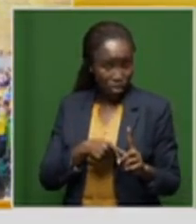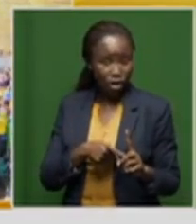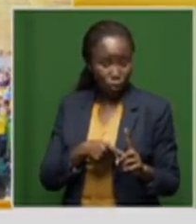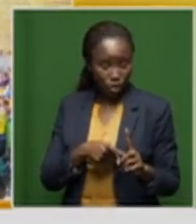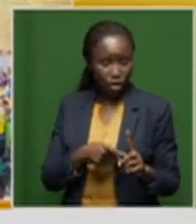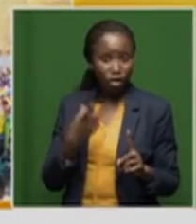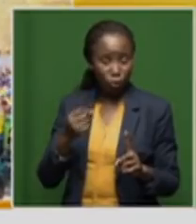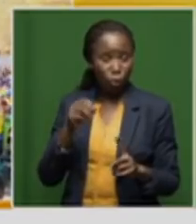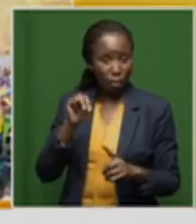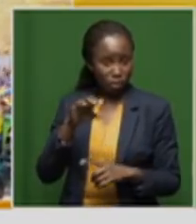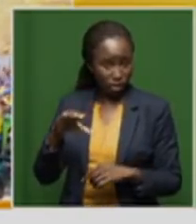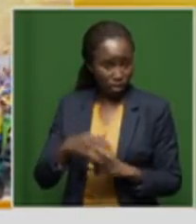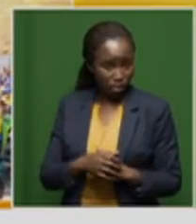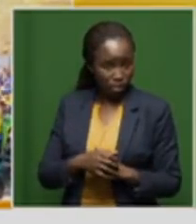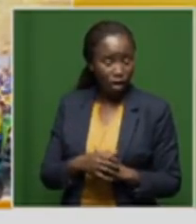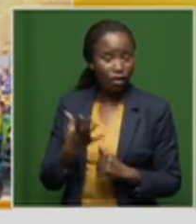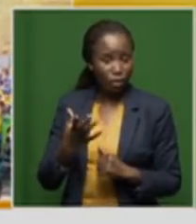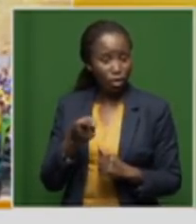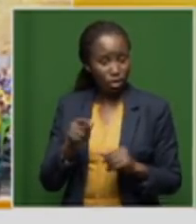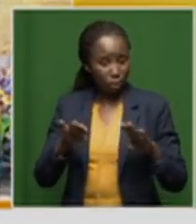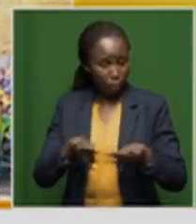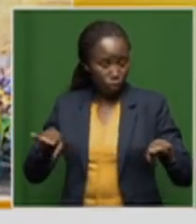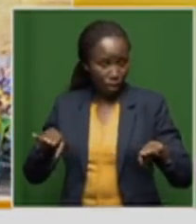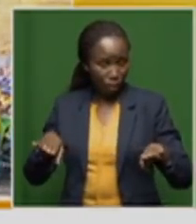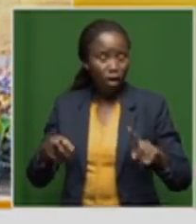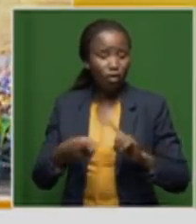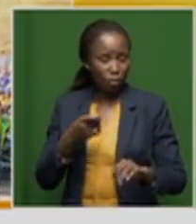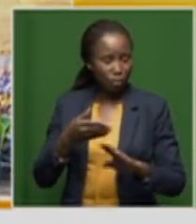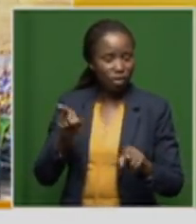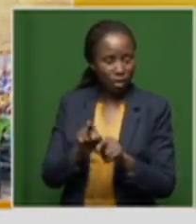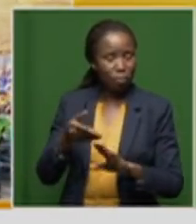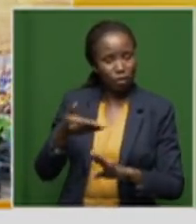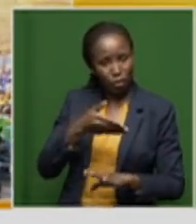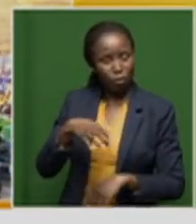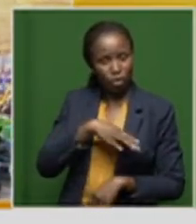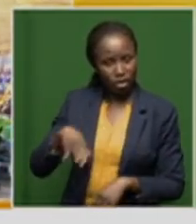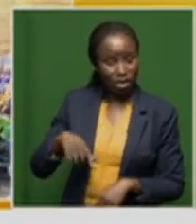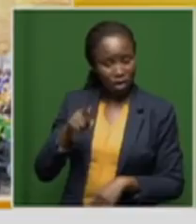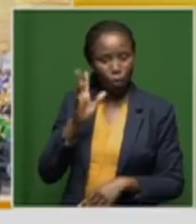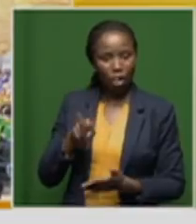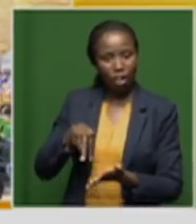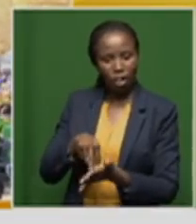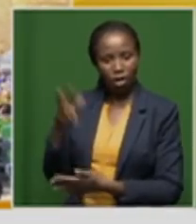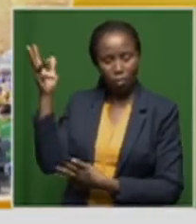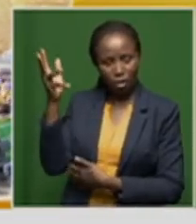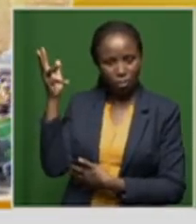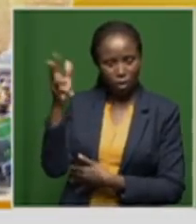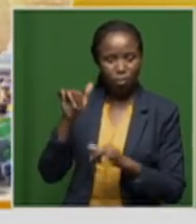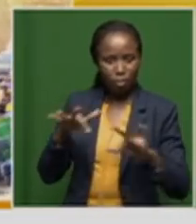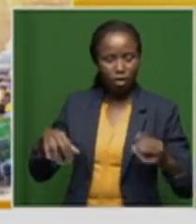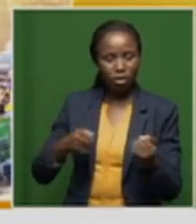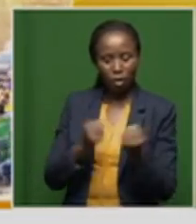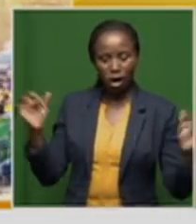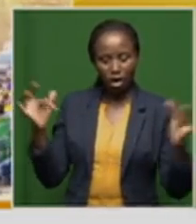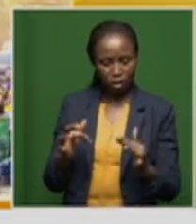of ceremonies there on the podium as the former president was going to address those supporters. He's the provincial